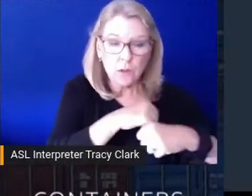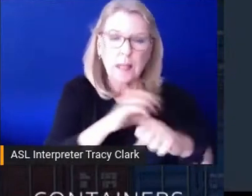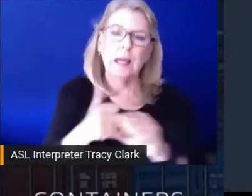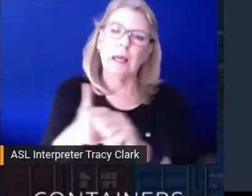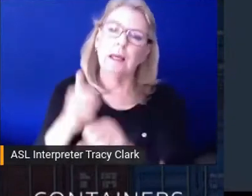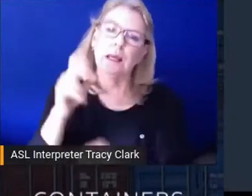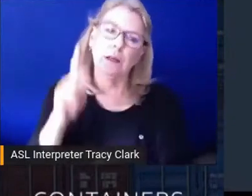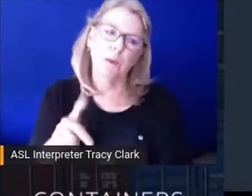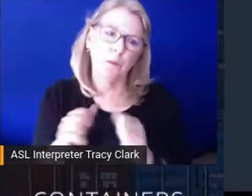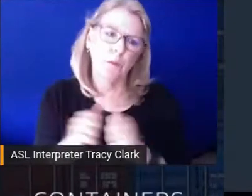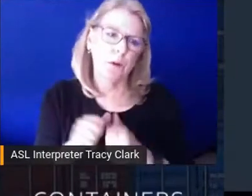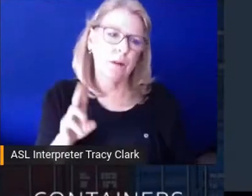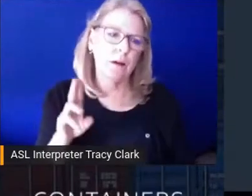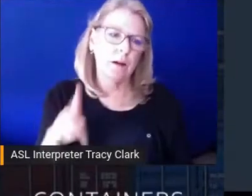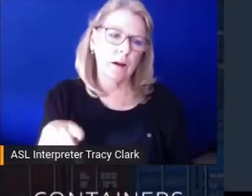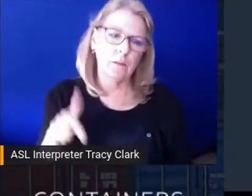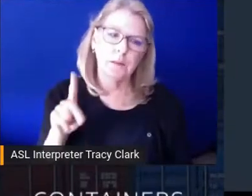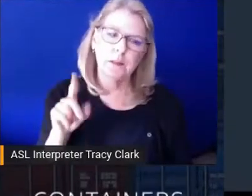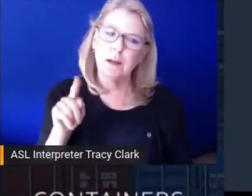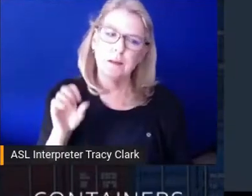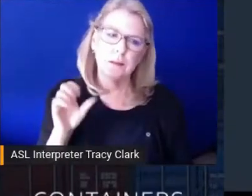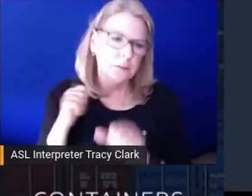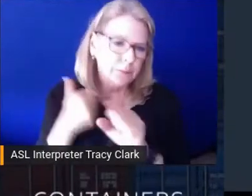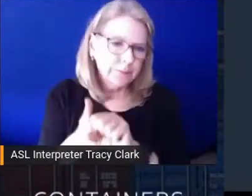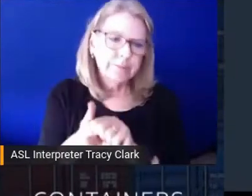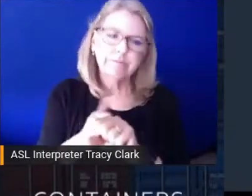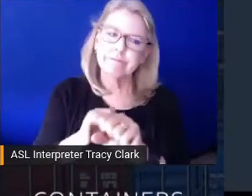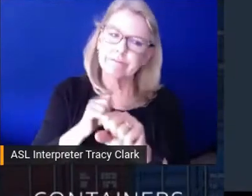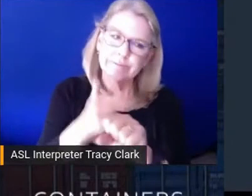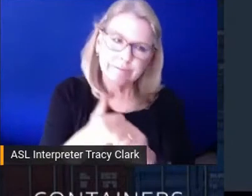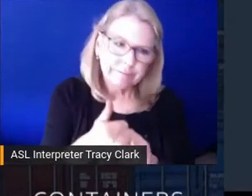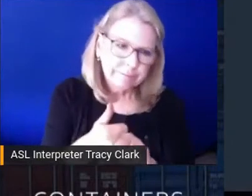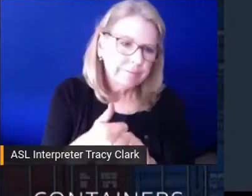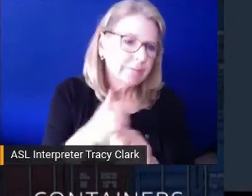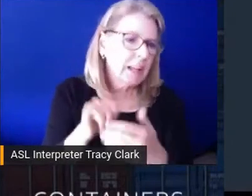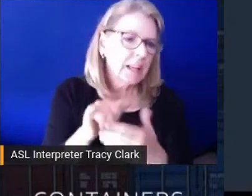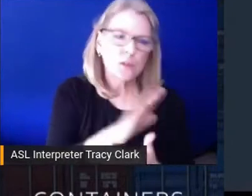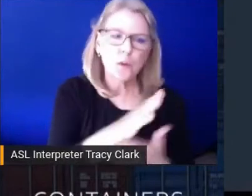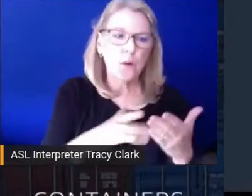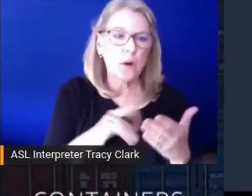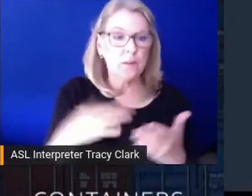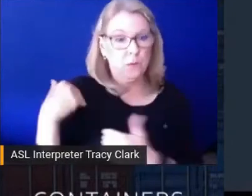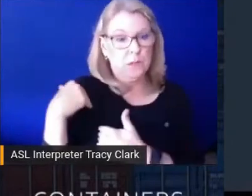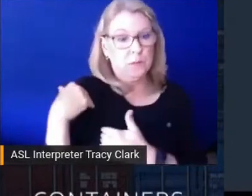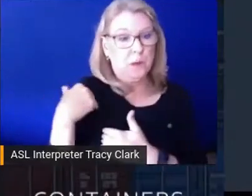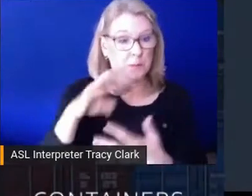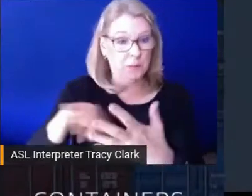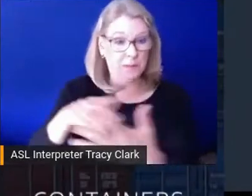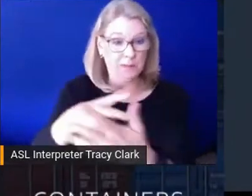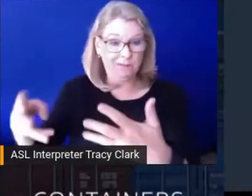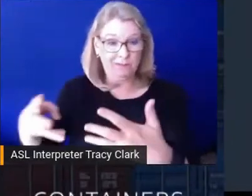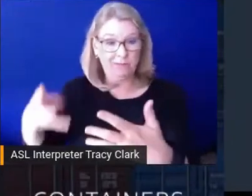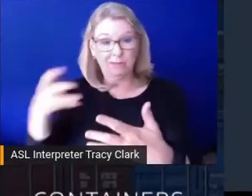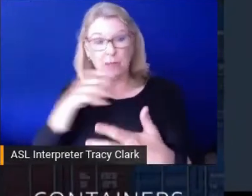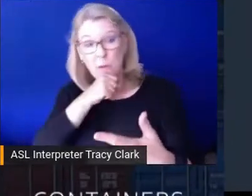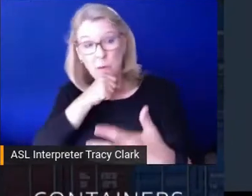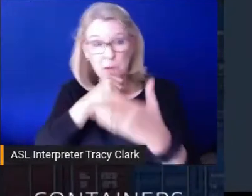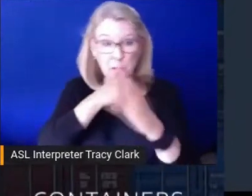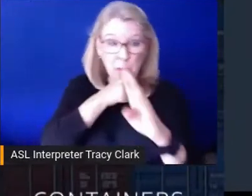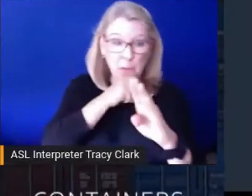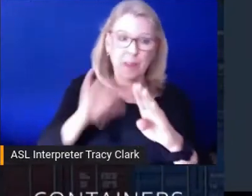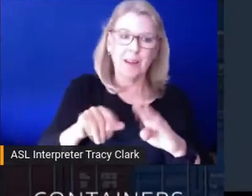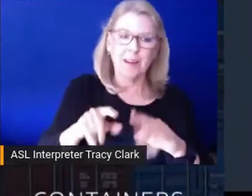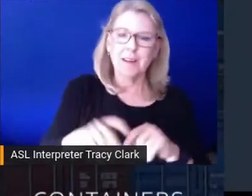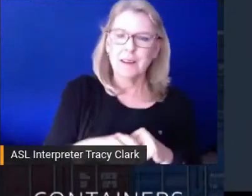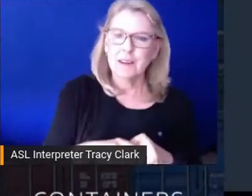part of that shared responsibility model. Kubernetes actively discourages vulnerability submissions for